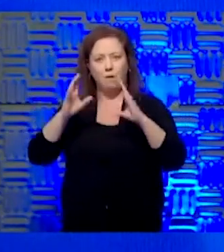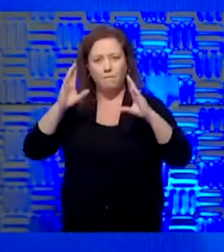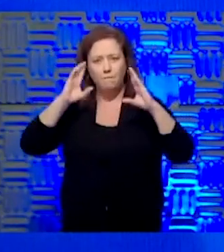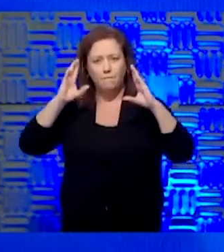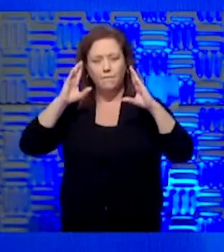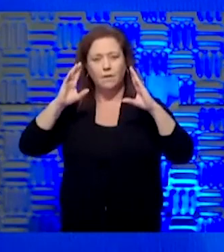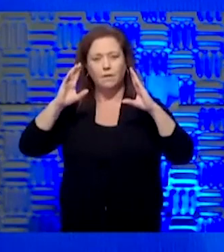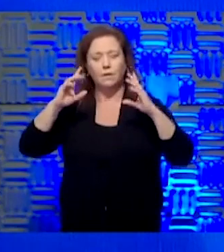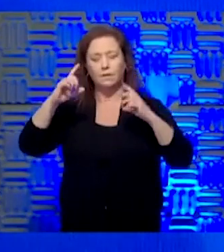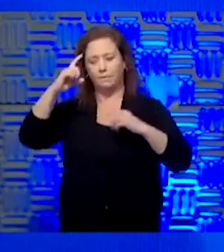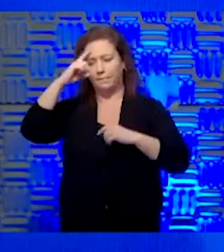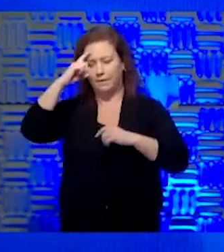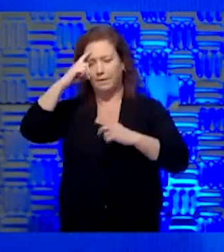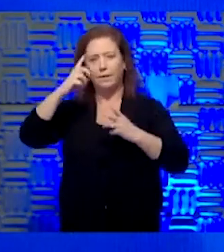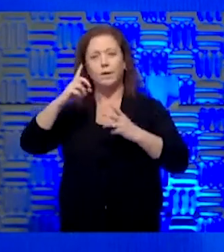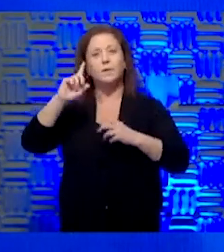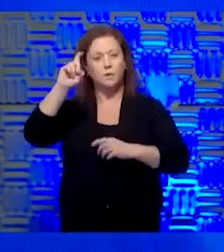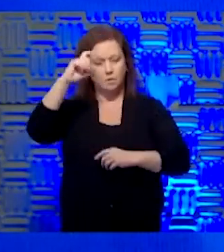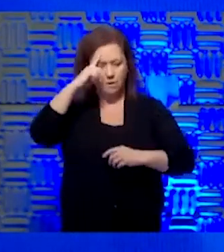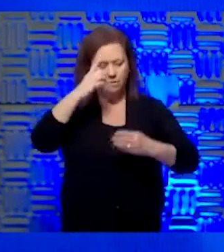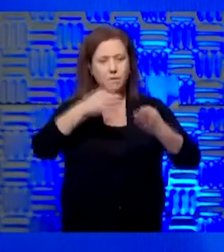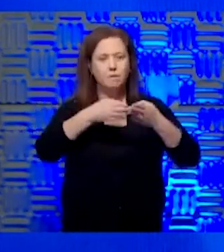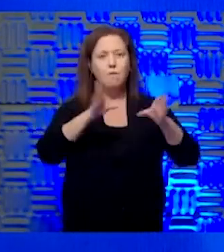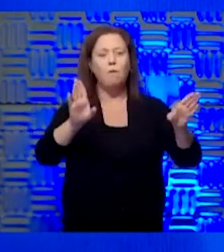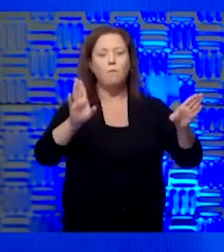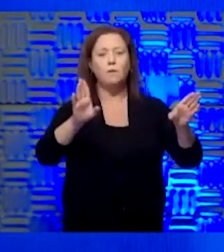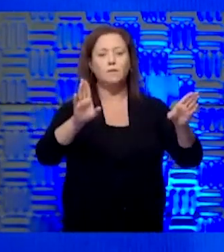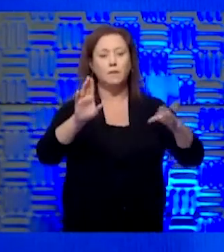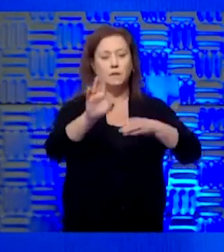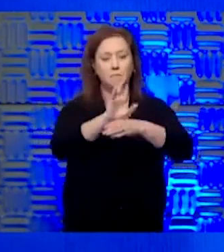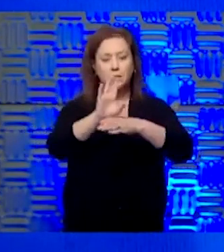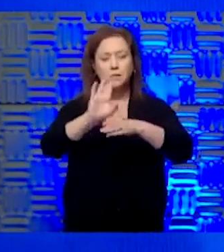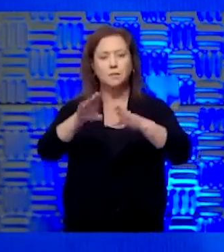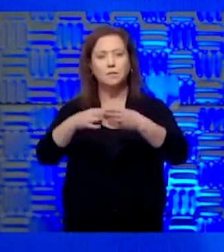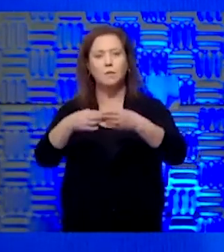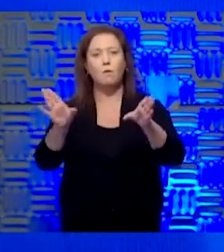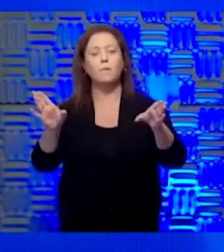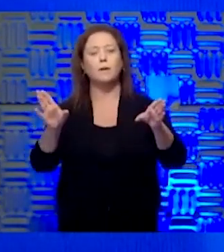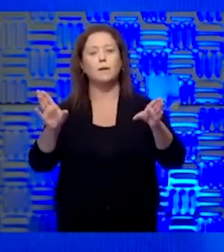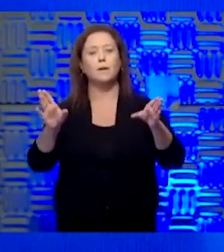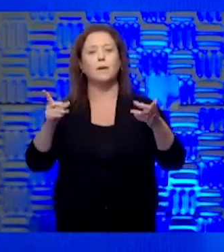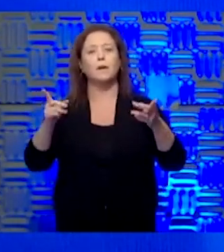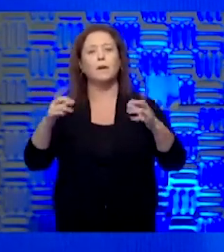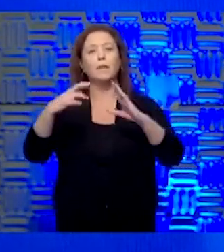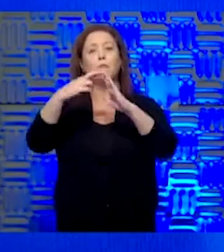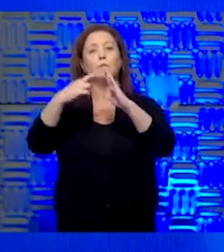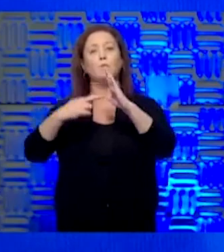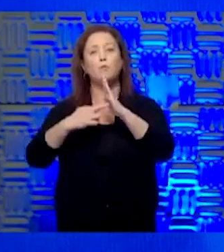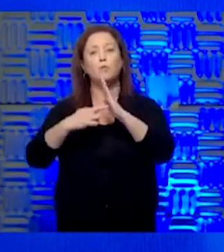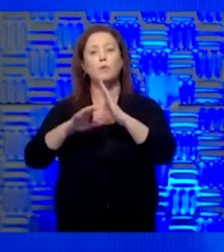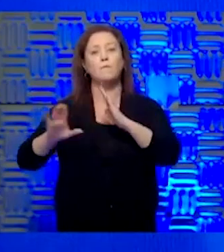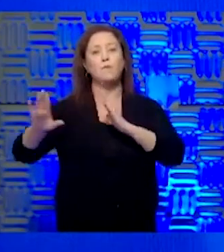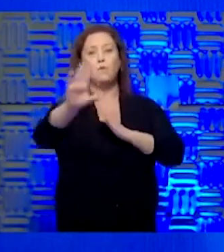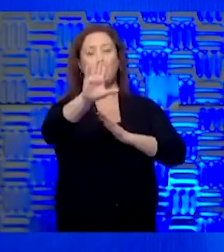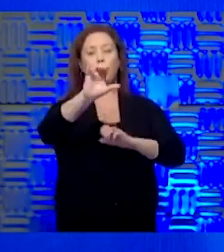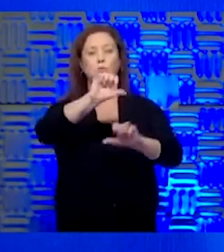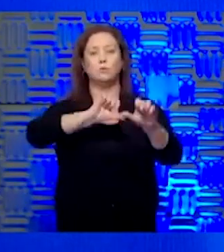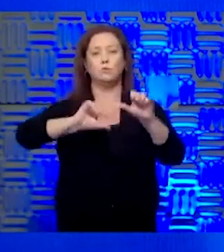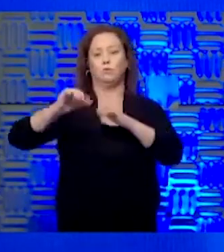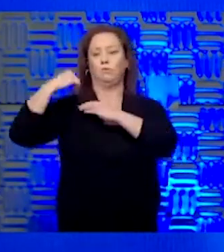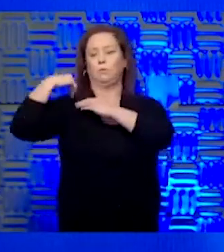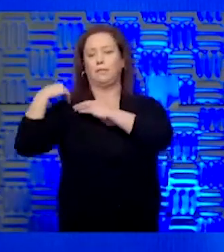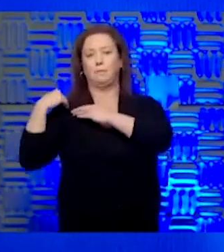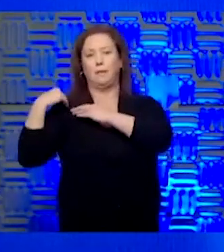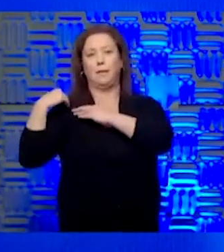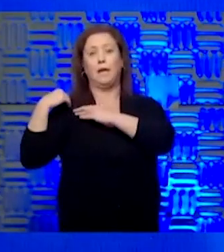so I think even as government opens and businesses open, the rules of social responsibility and infection